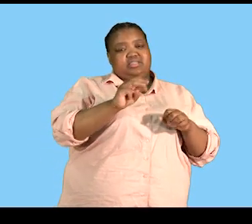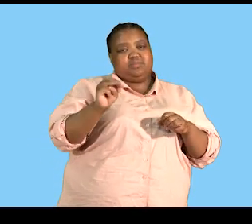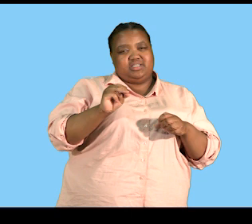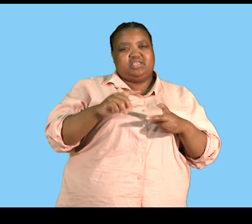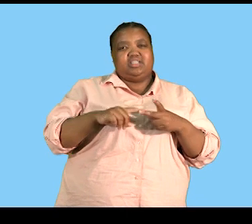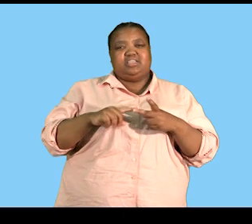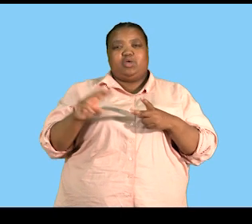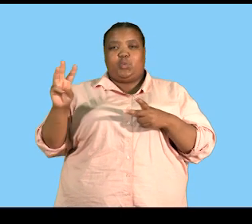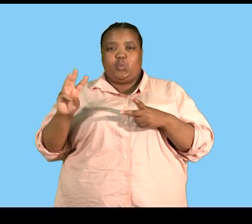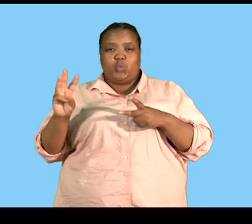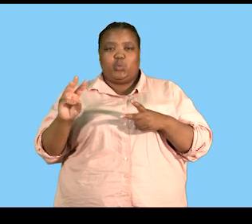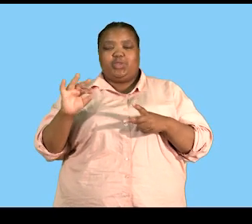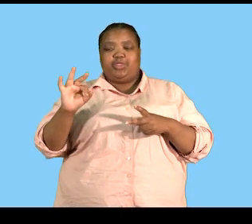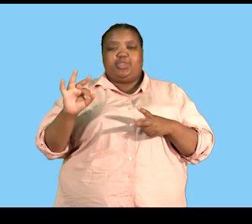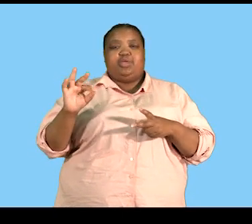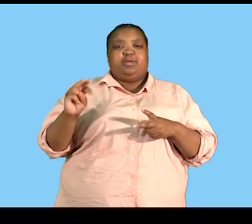we have the